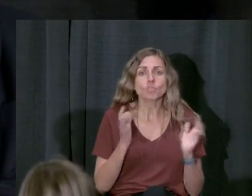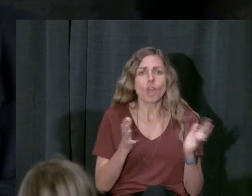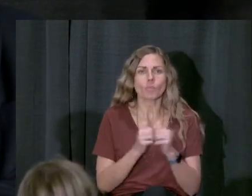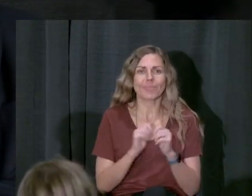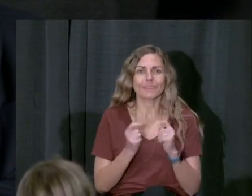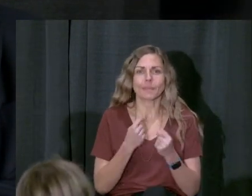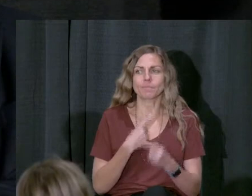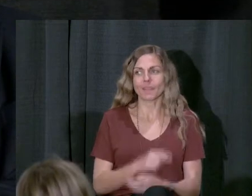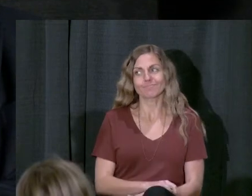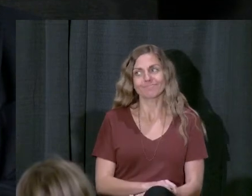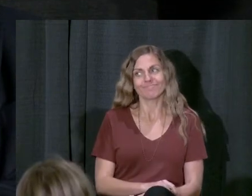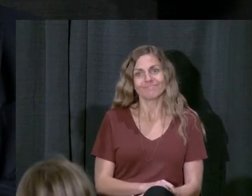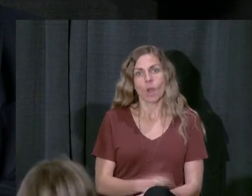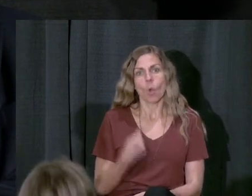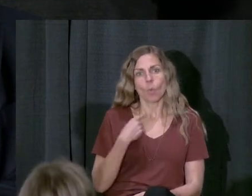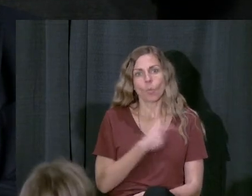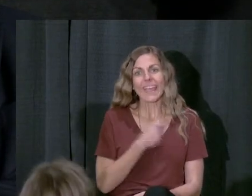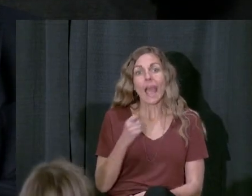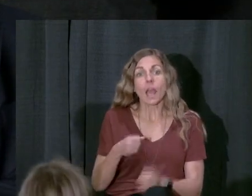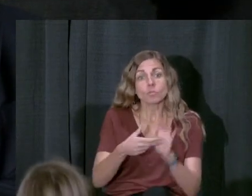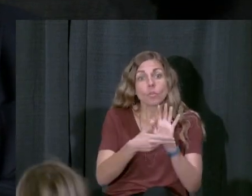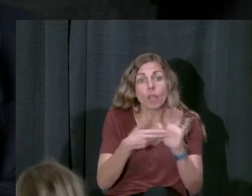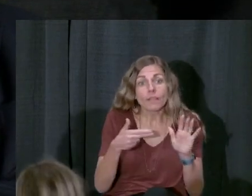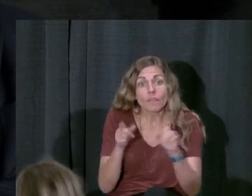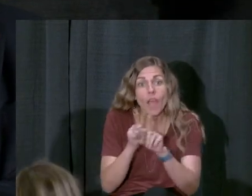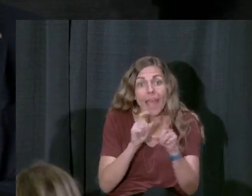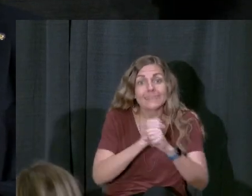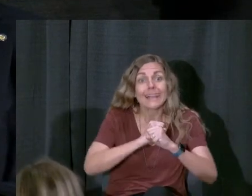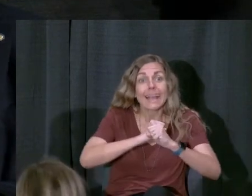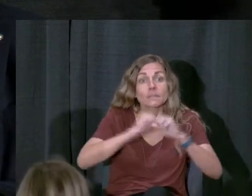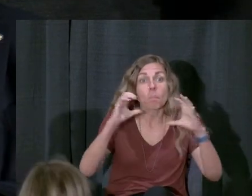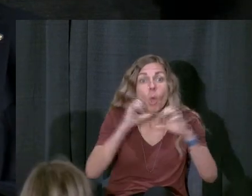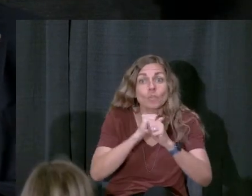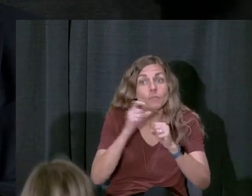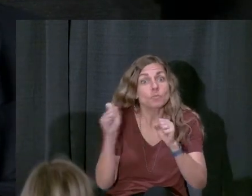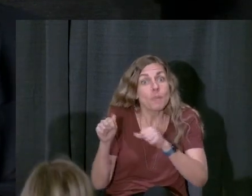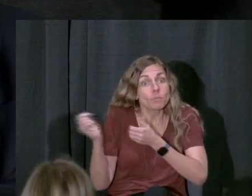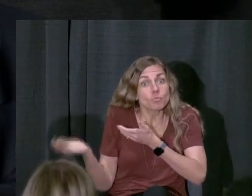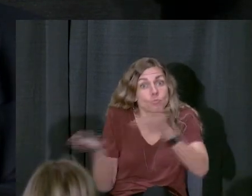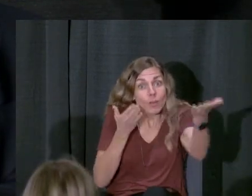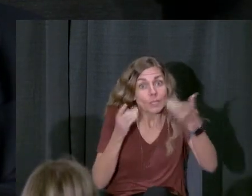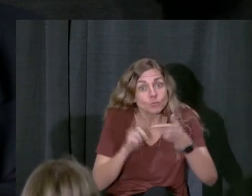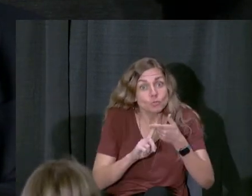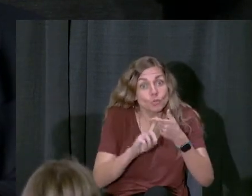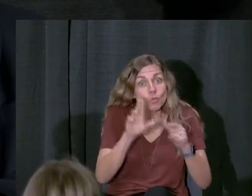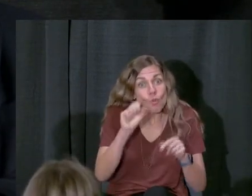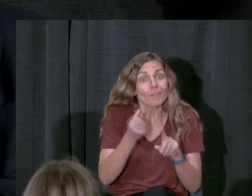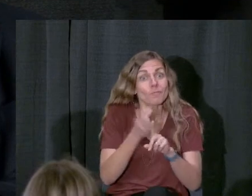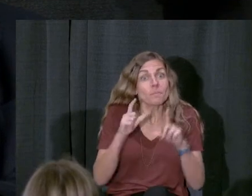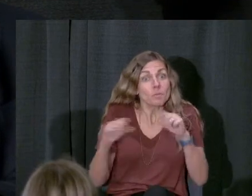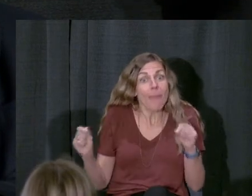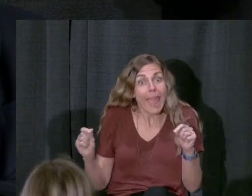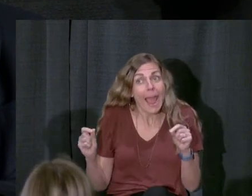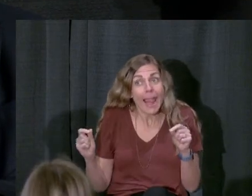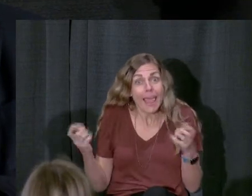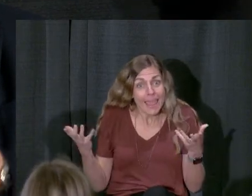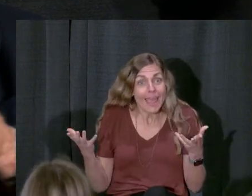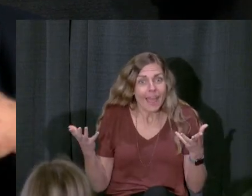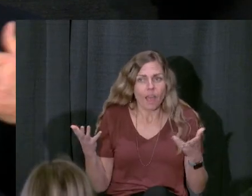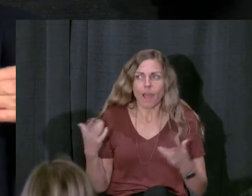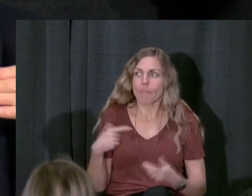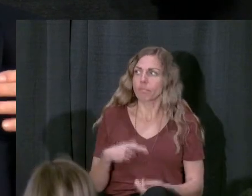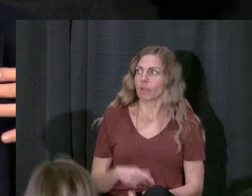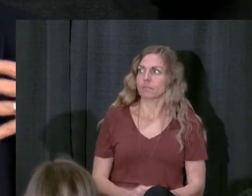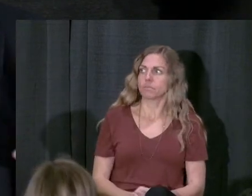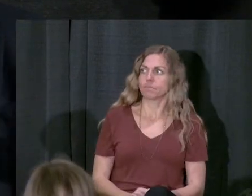yeah, we had to classify it as an explosive to import it into the U.S. from Japan to get it here. I'm like, those